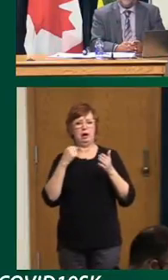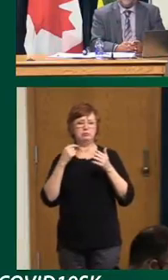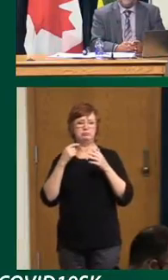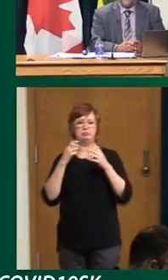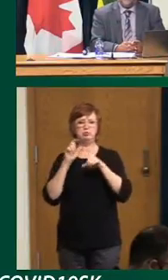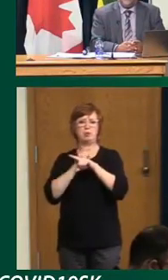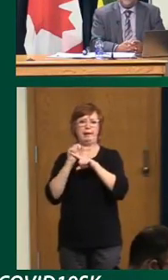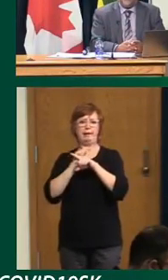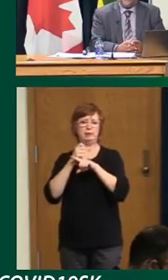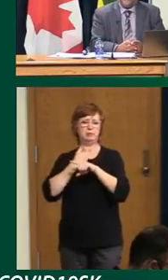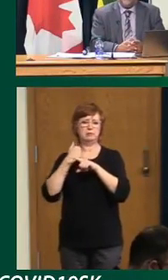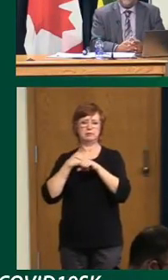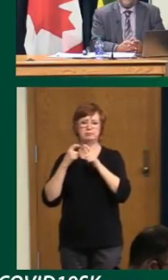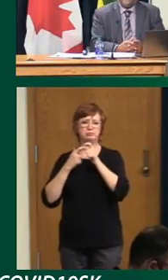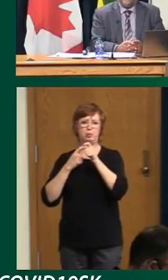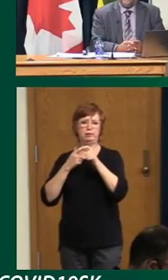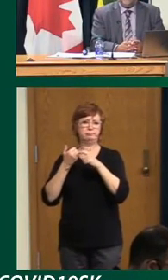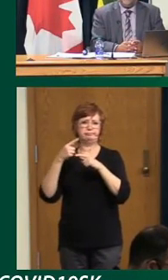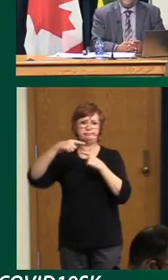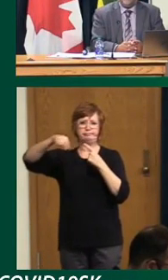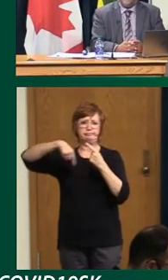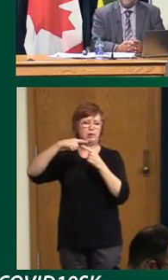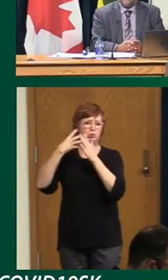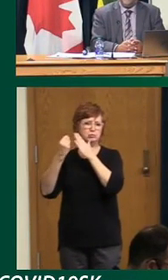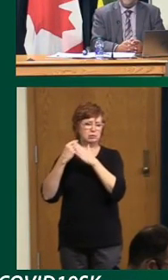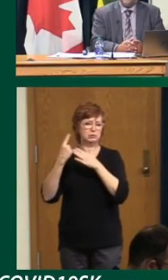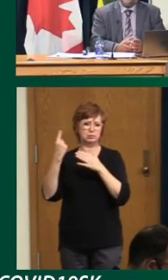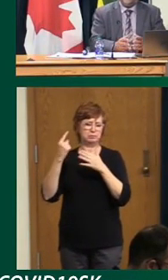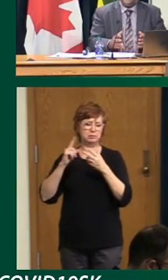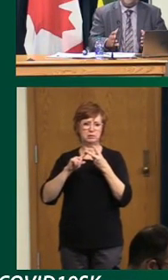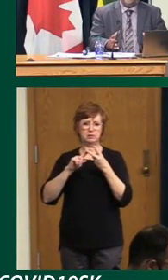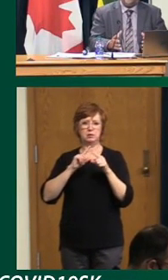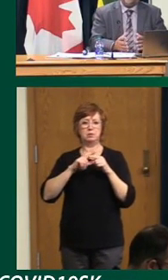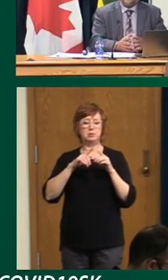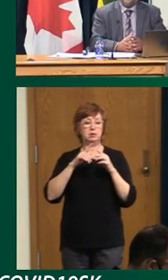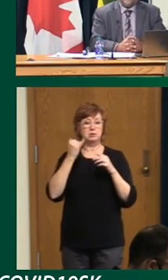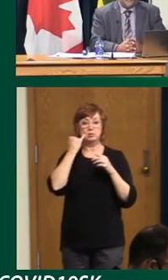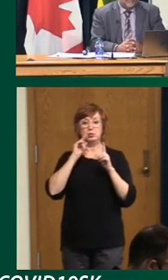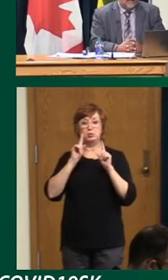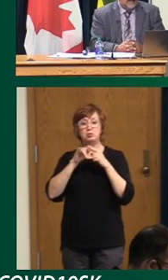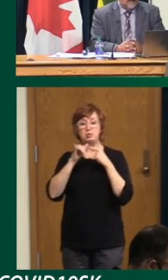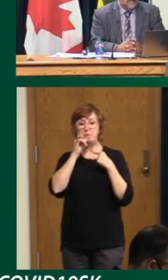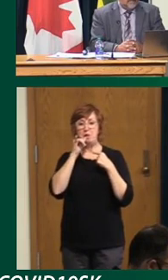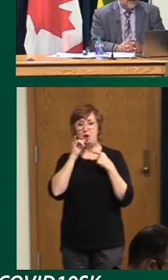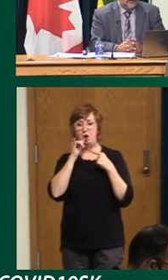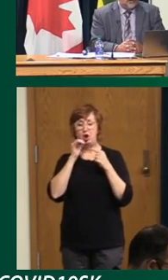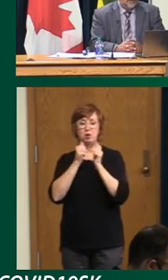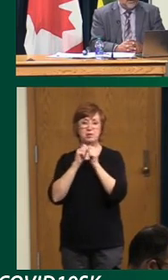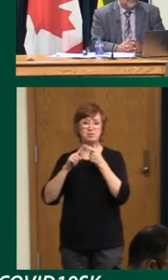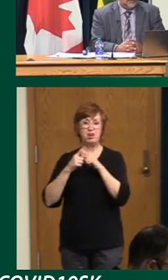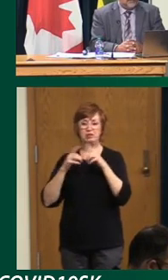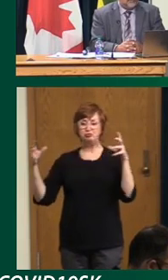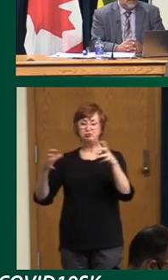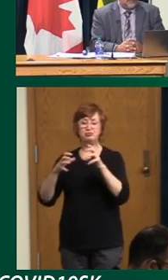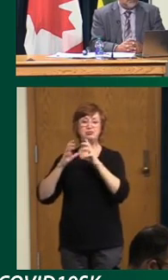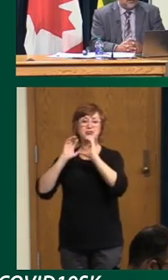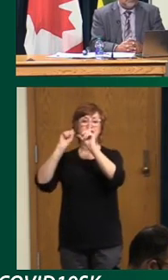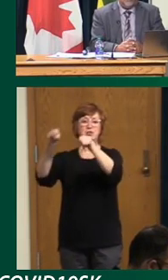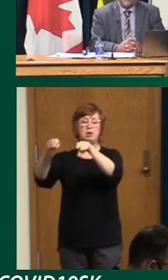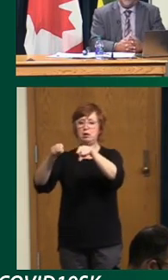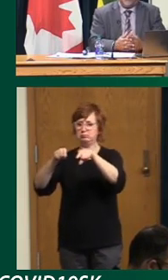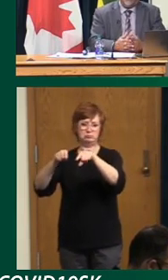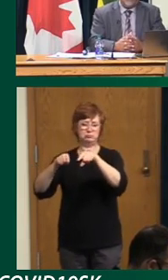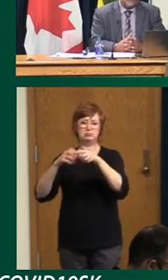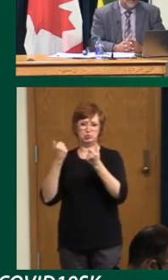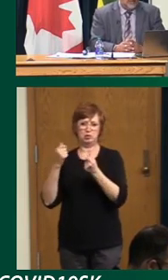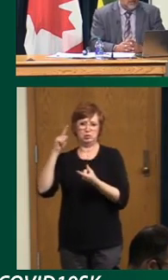If you do go every now and then to a bar, restaurant, maybe go less frequently, go with a smaller group, go at times when there's less